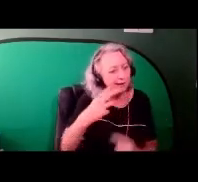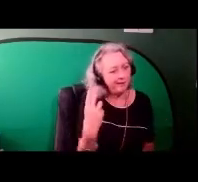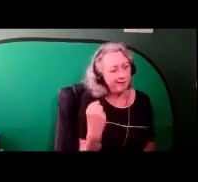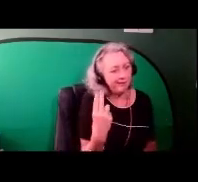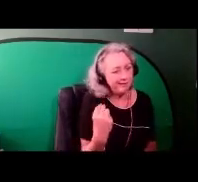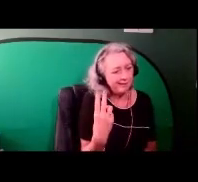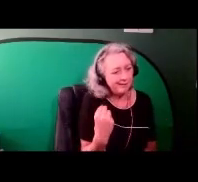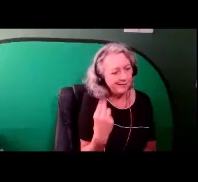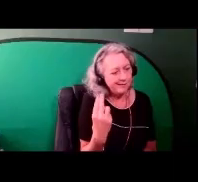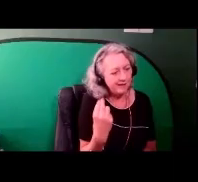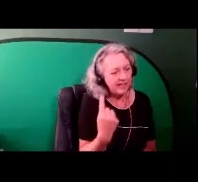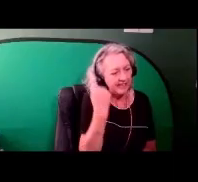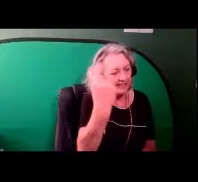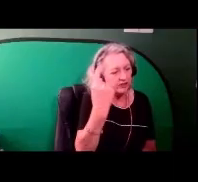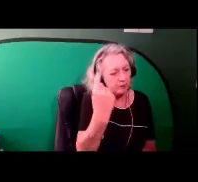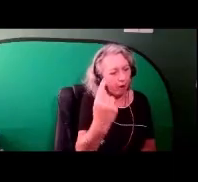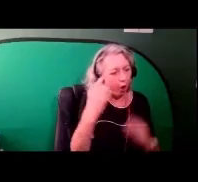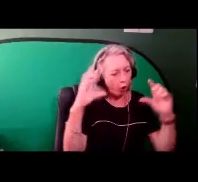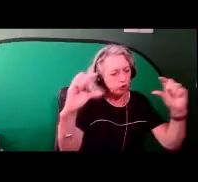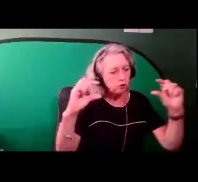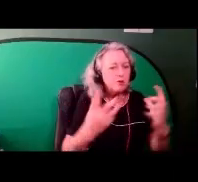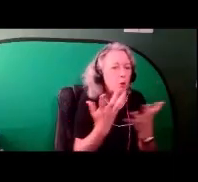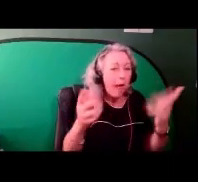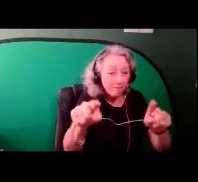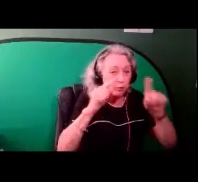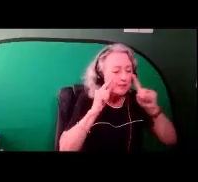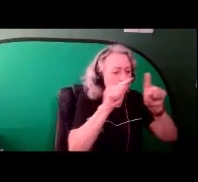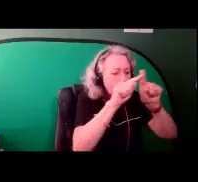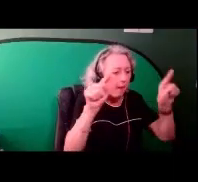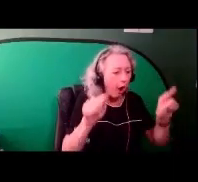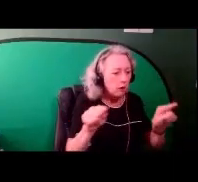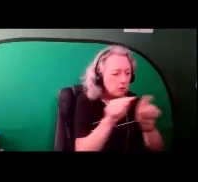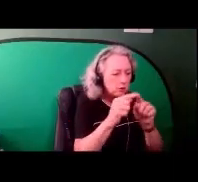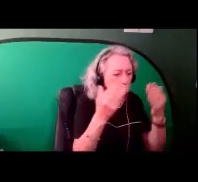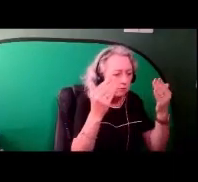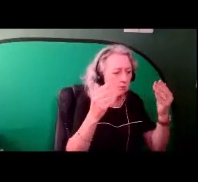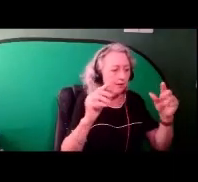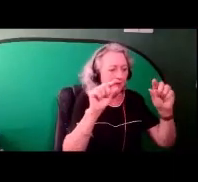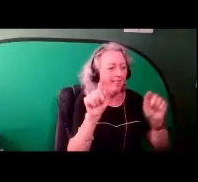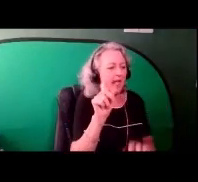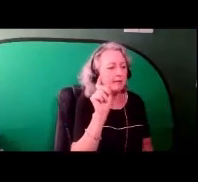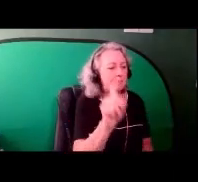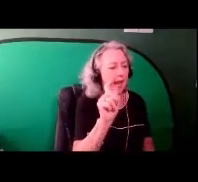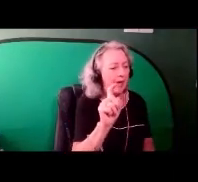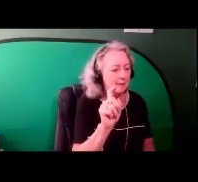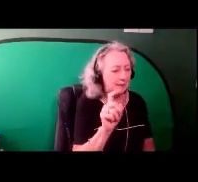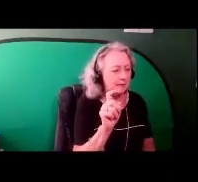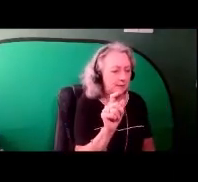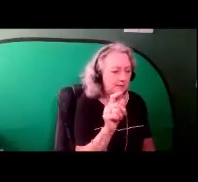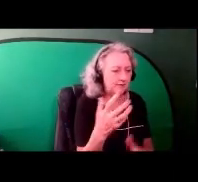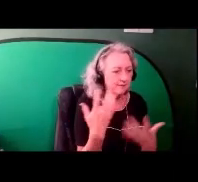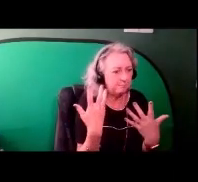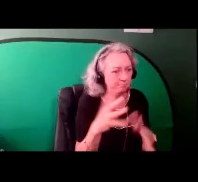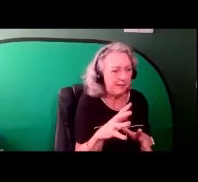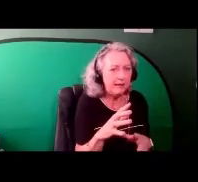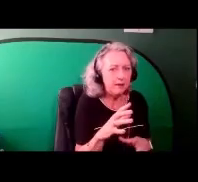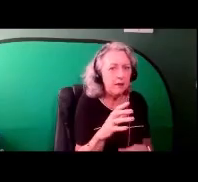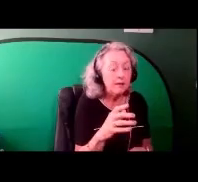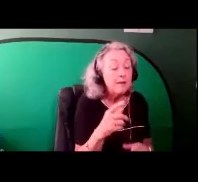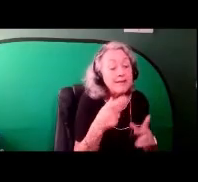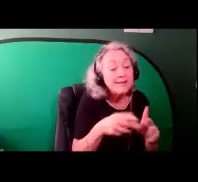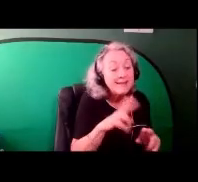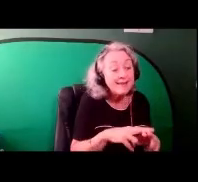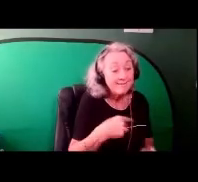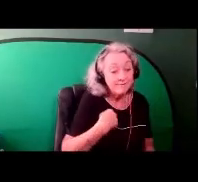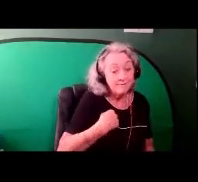So wherever that box is what's selected, for lack of a better word. And if I want